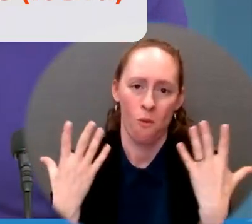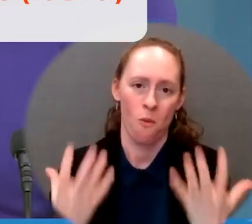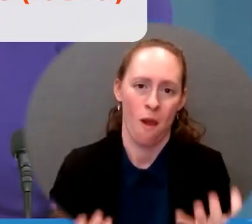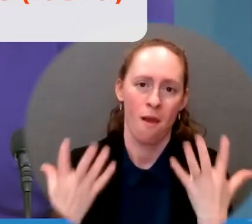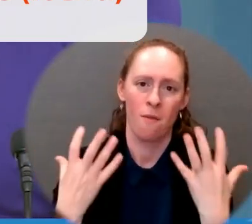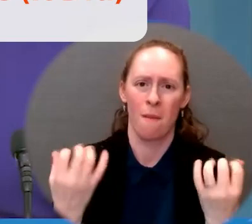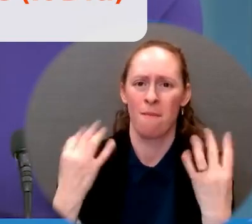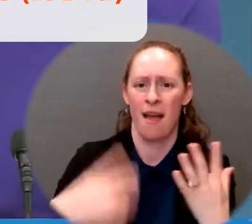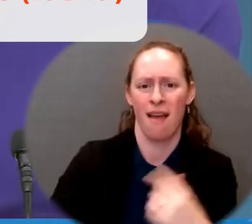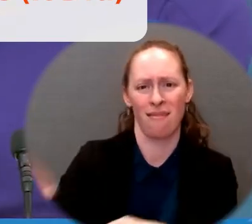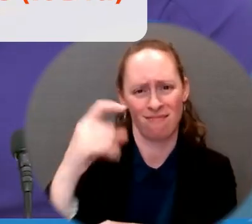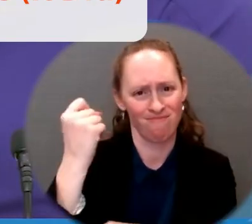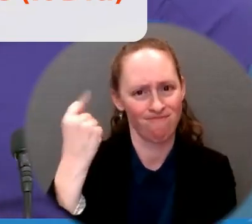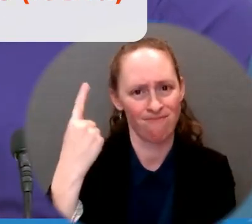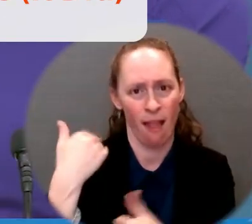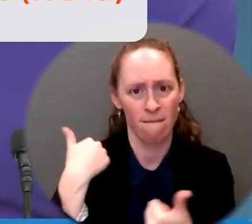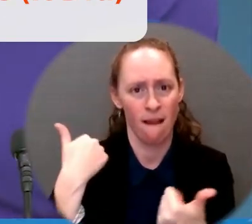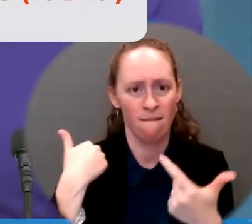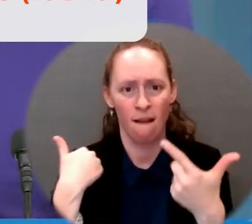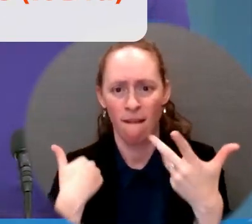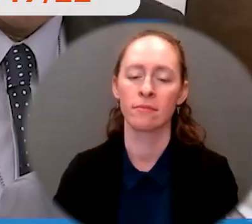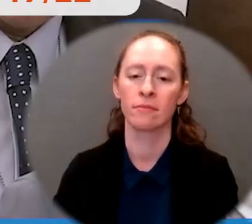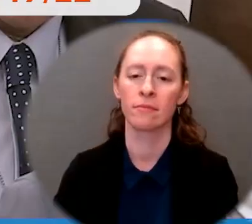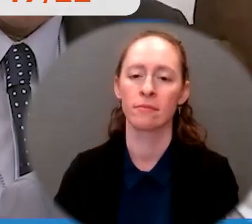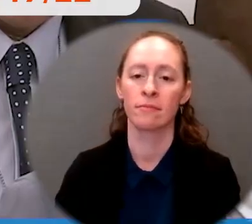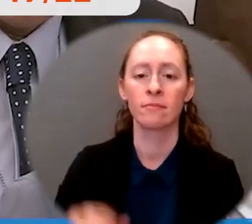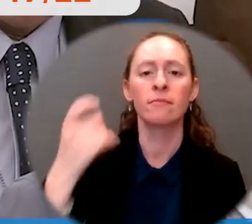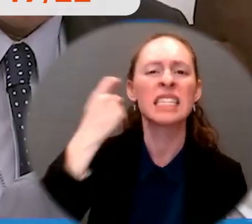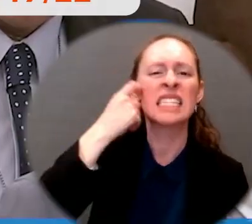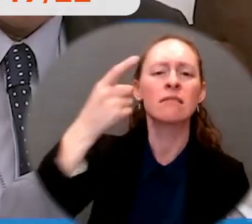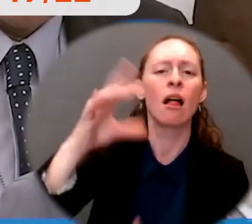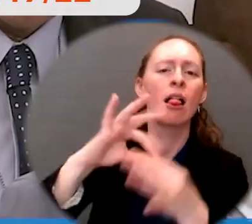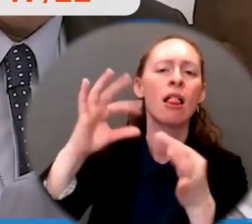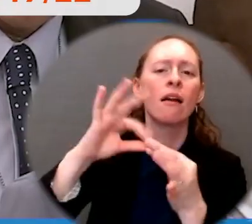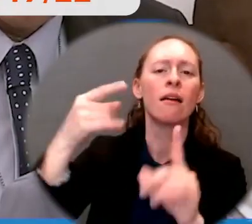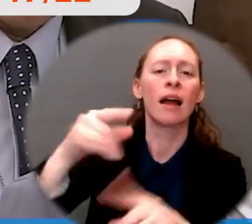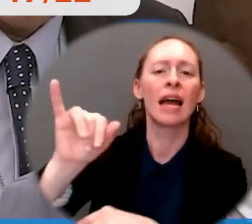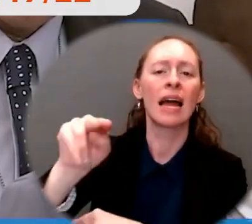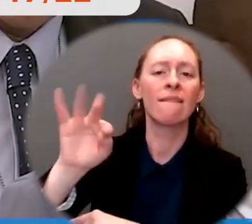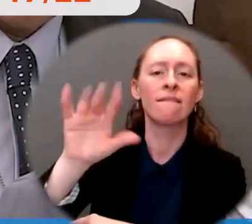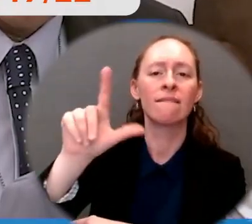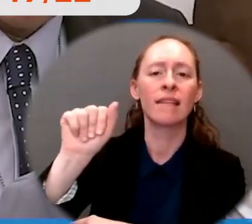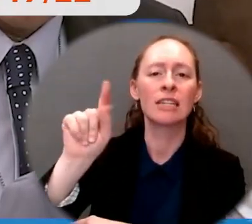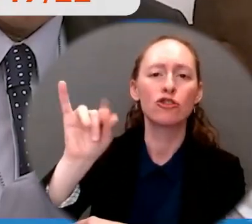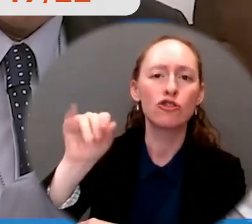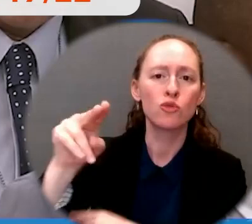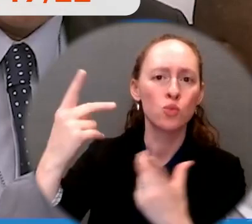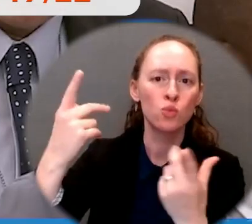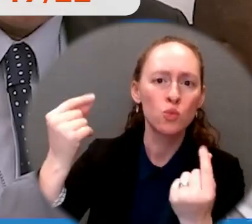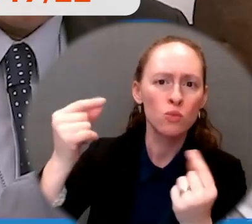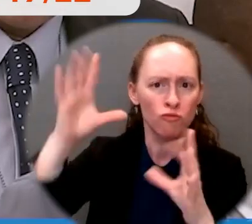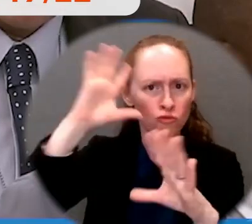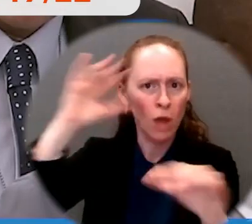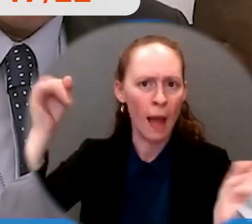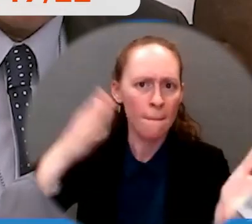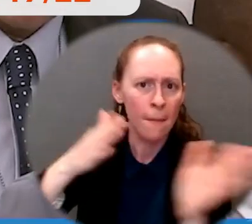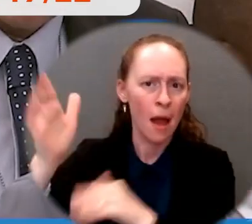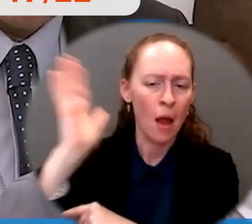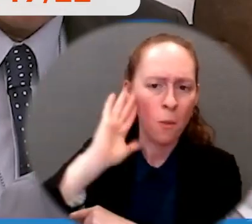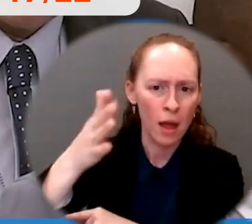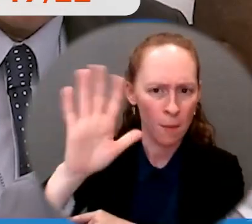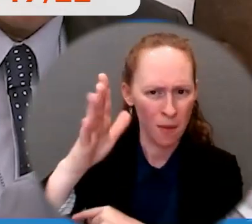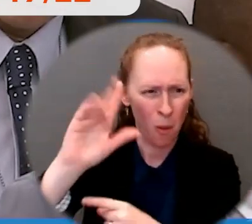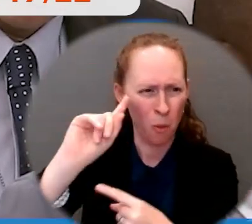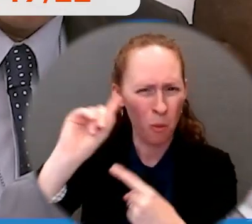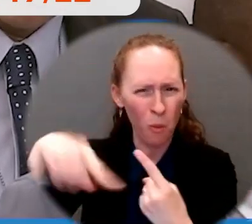American people understand what these pieces of legislation. Can you give us a timeline? You've laid out eloquently what the president's been doing. Is there a timeline for when Americans